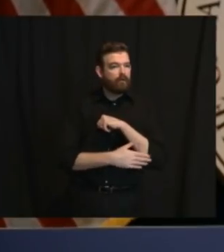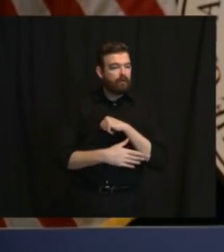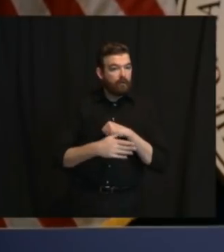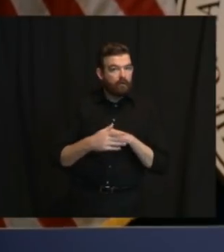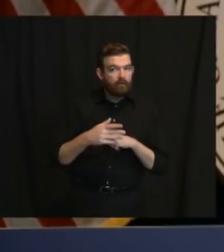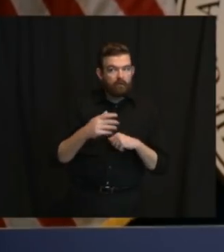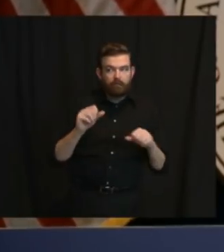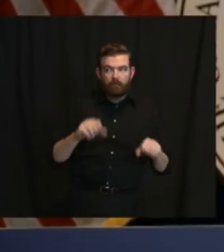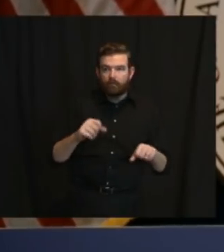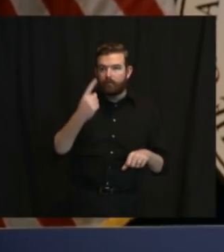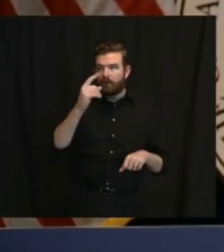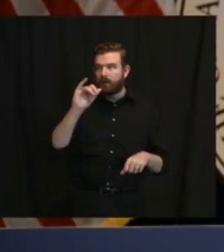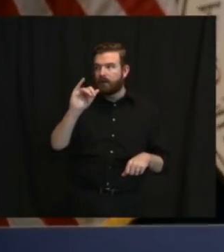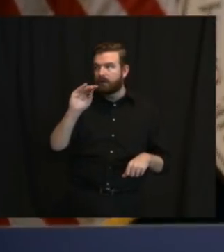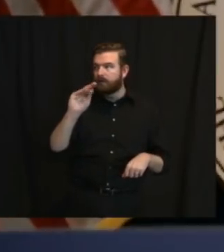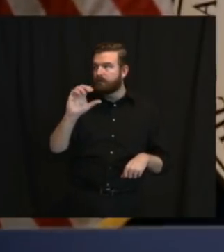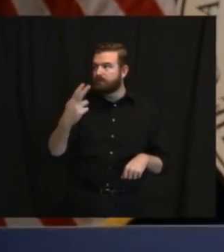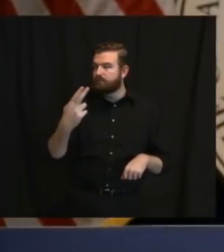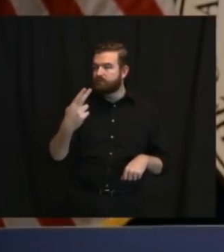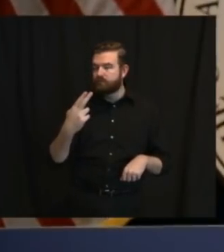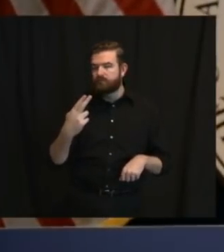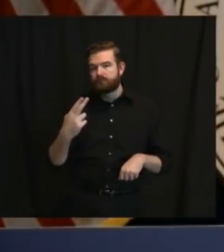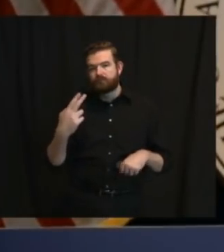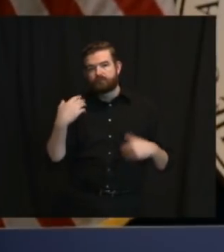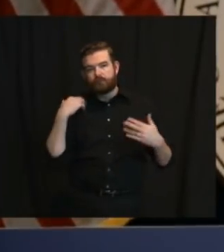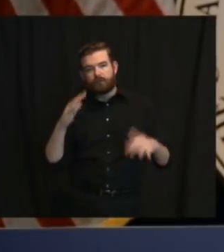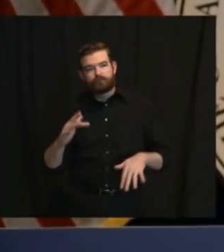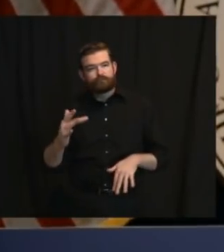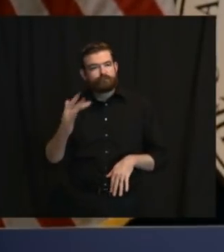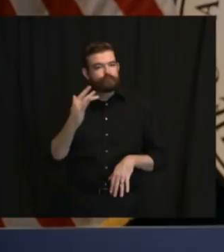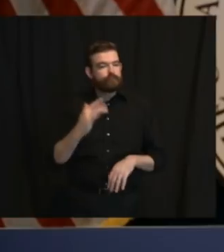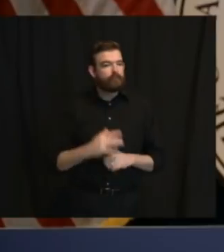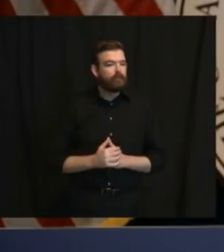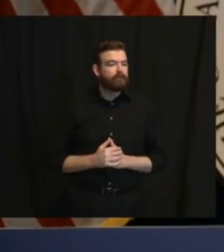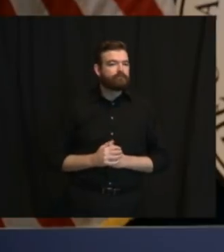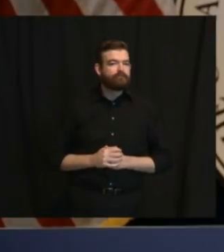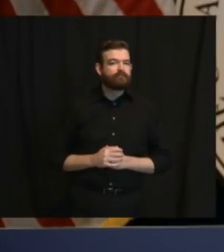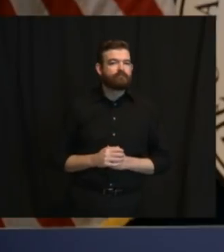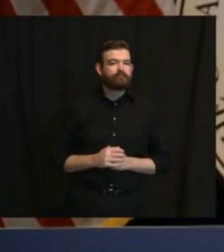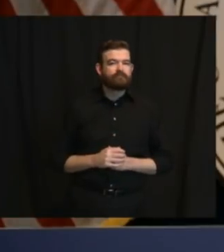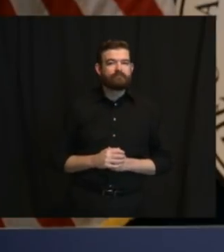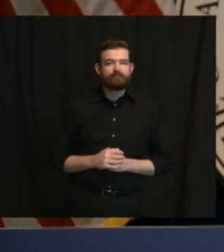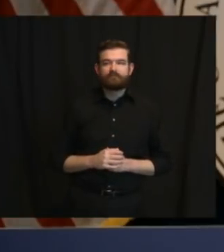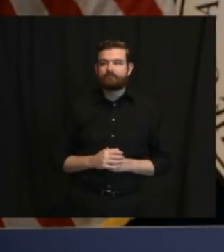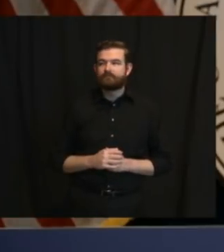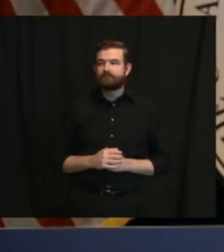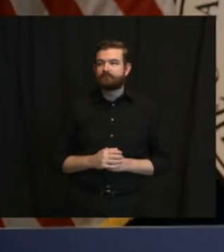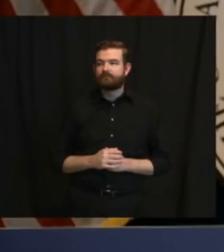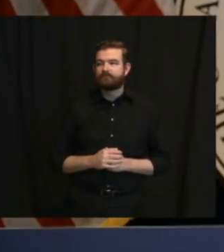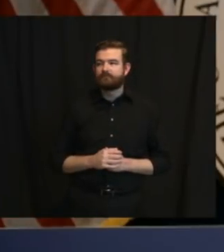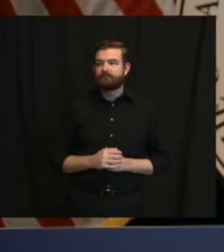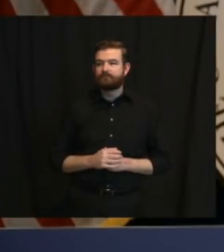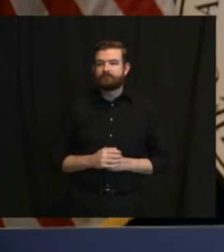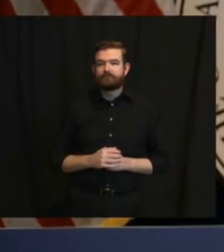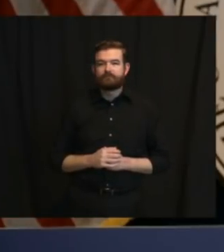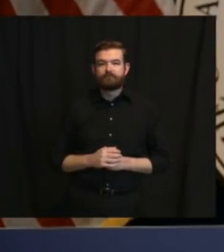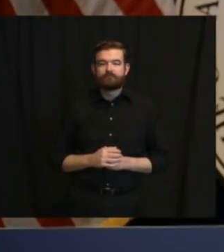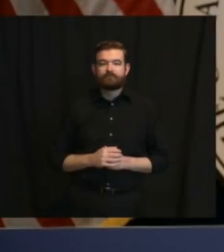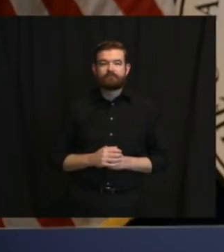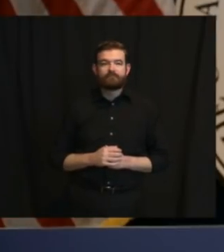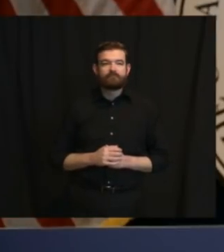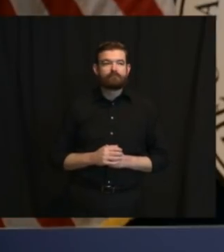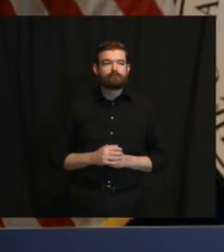do, Matt's got the microphone today. Martell is here as always. Thanks for being here every day. Couple of logistical points. We'll be with